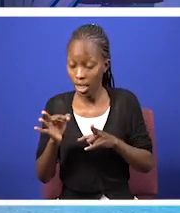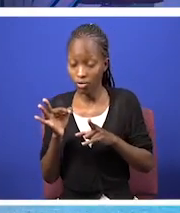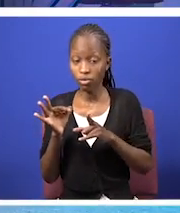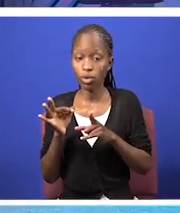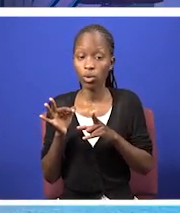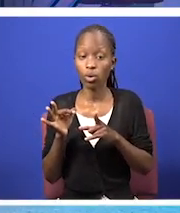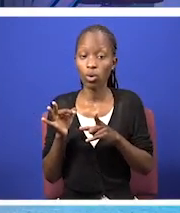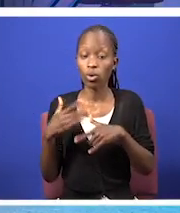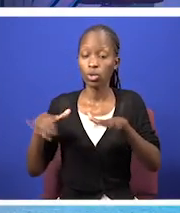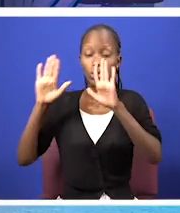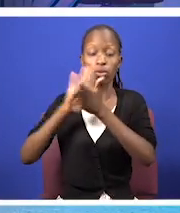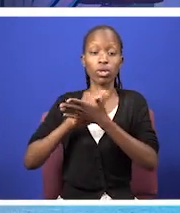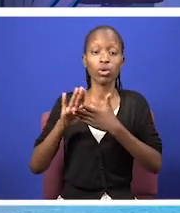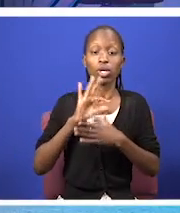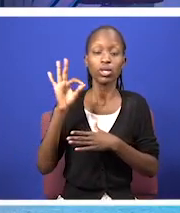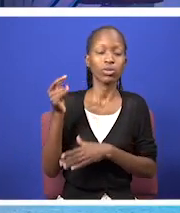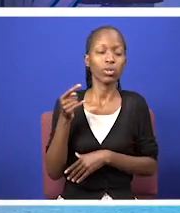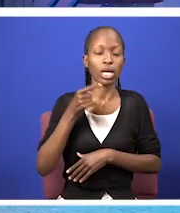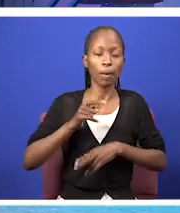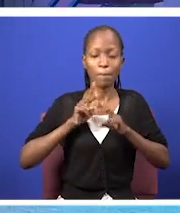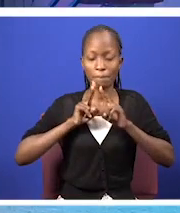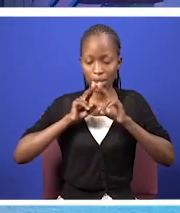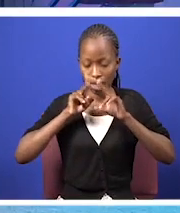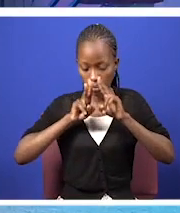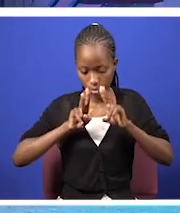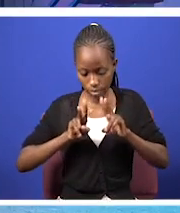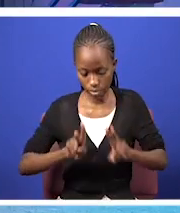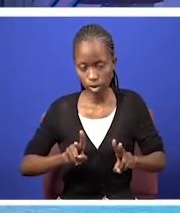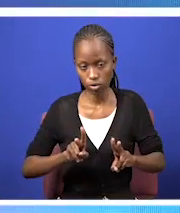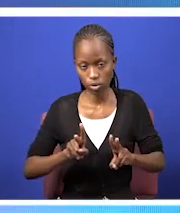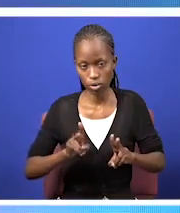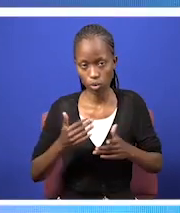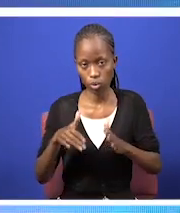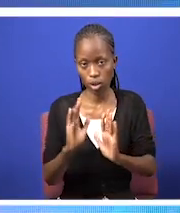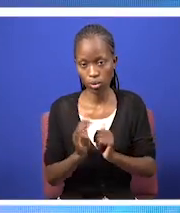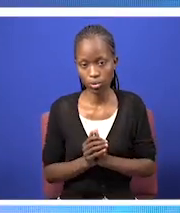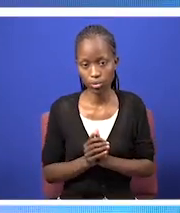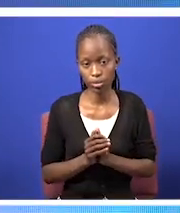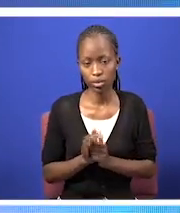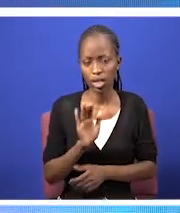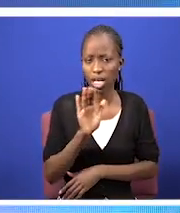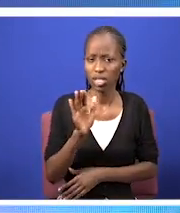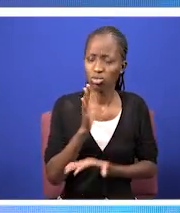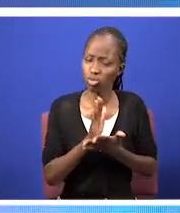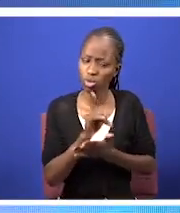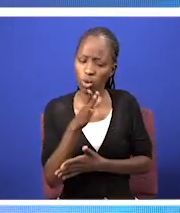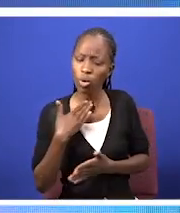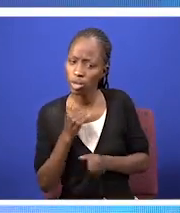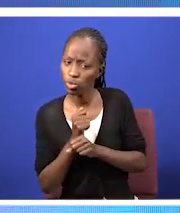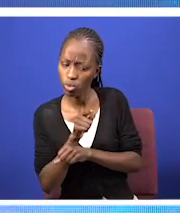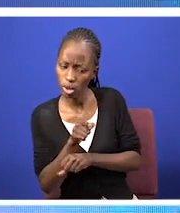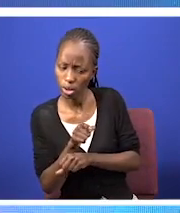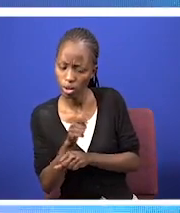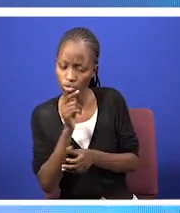allow him, and he will always come through peacefully and quietly like a gentleman and ask, is this really what you want to